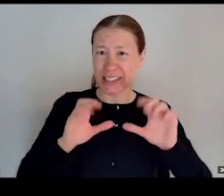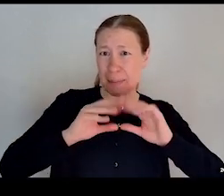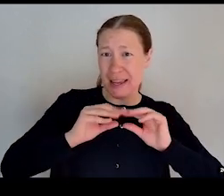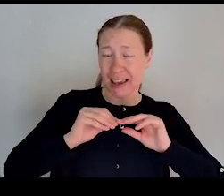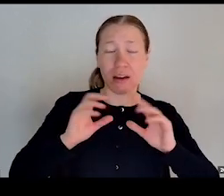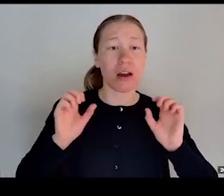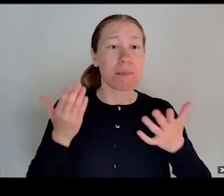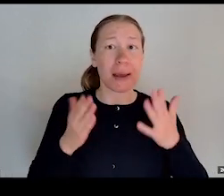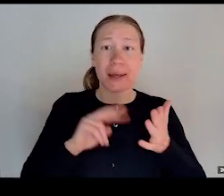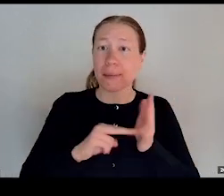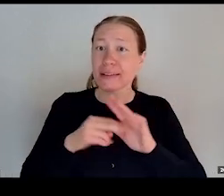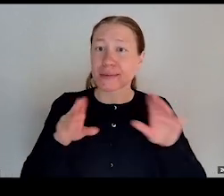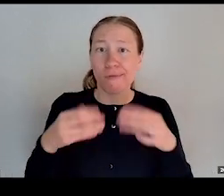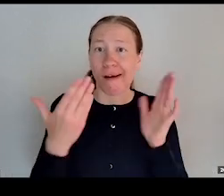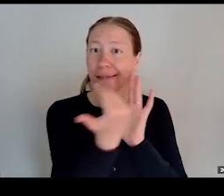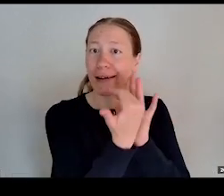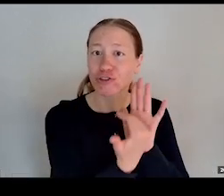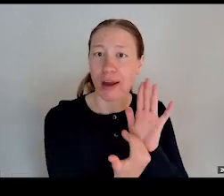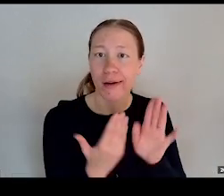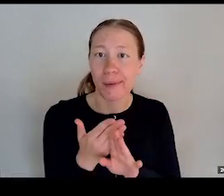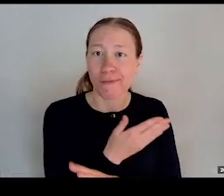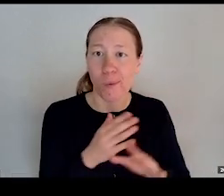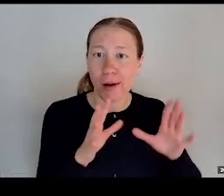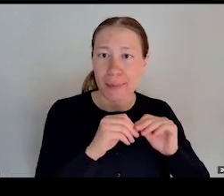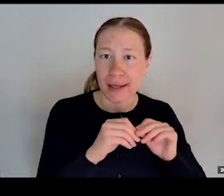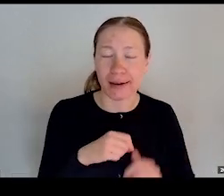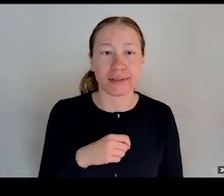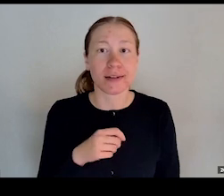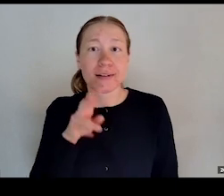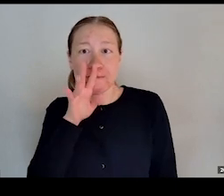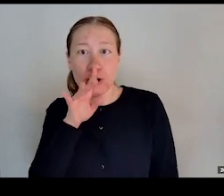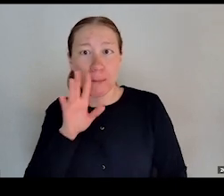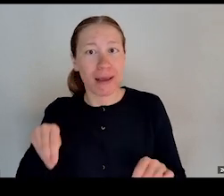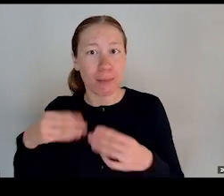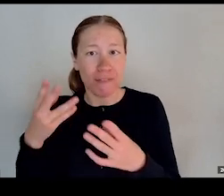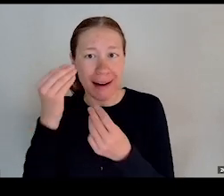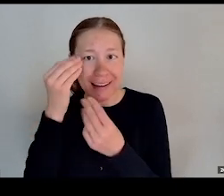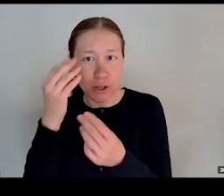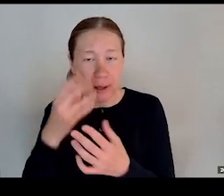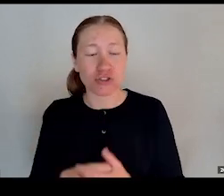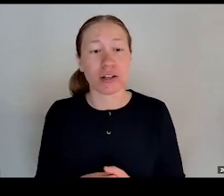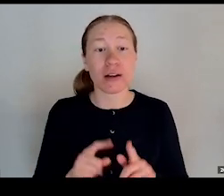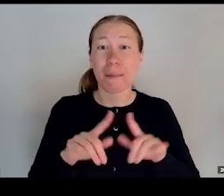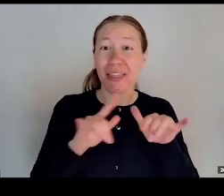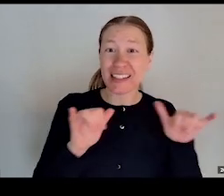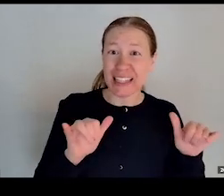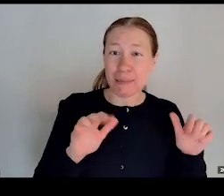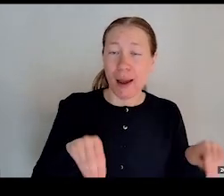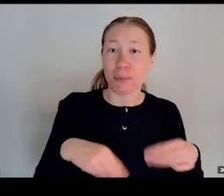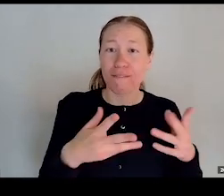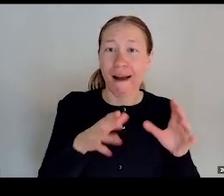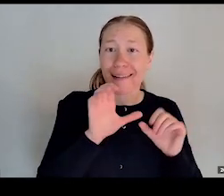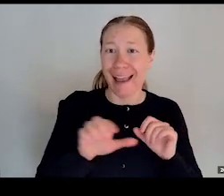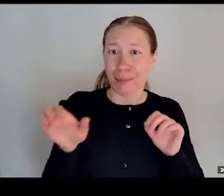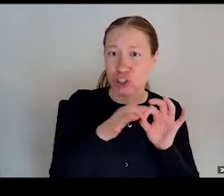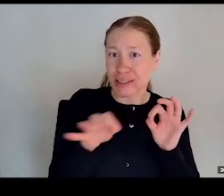providing an agenda in advance, verbally relaying the information to our department, but also maybe having closed captions where someone can